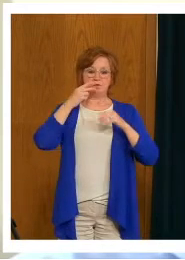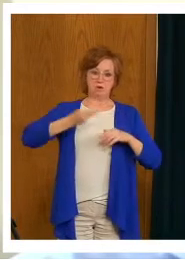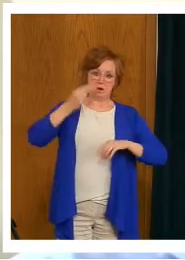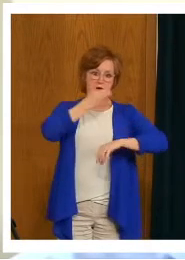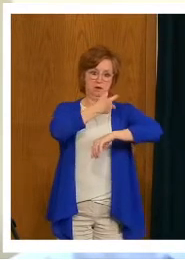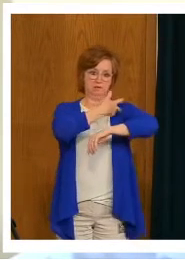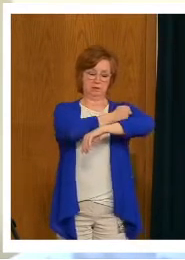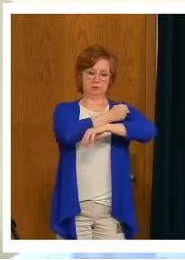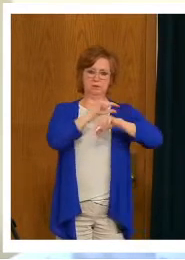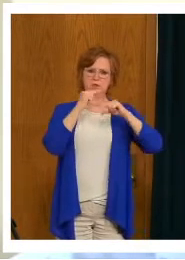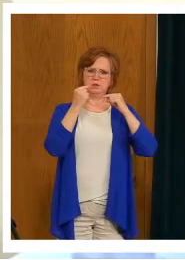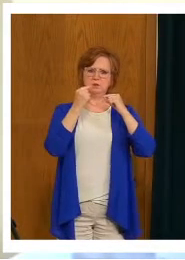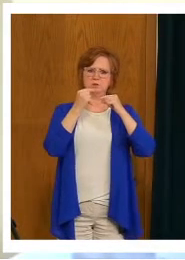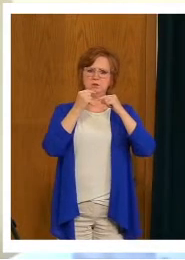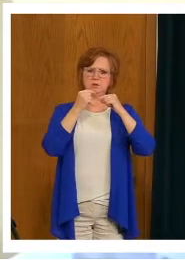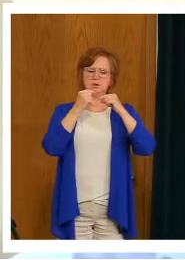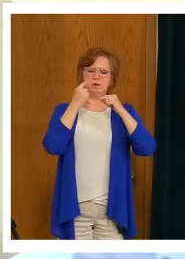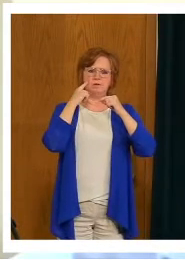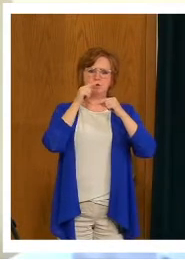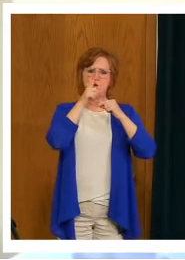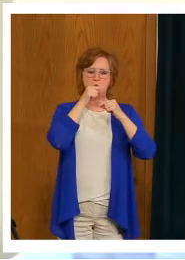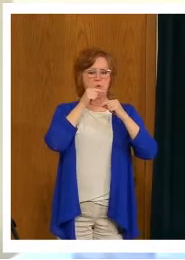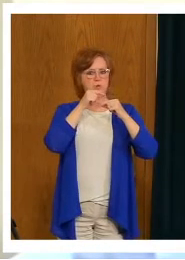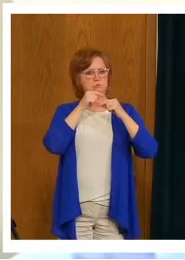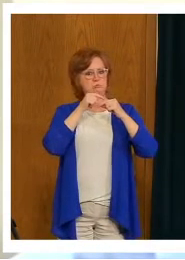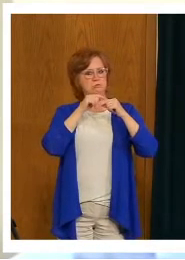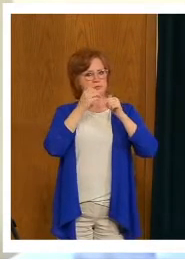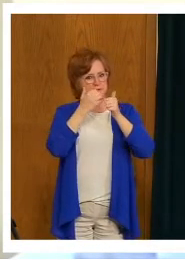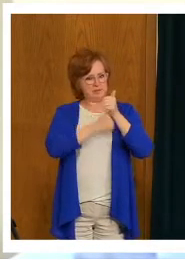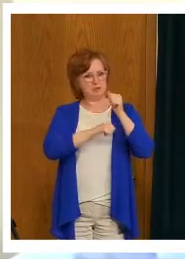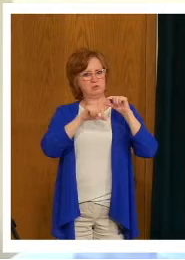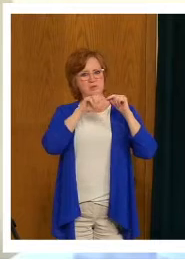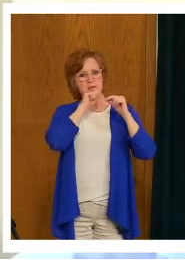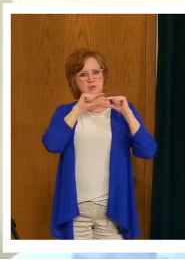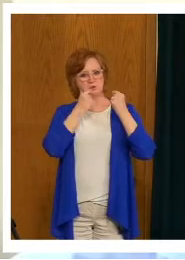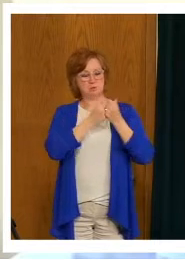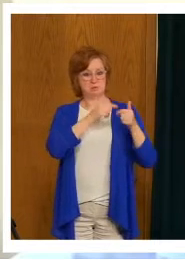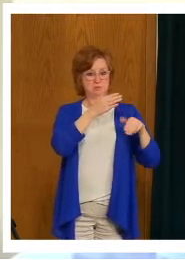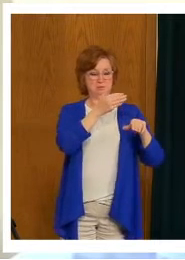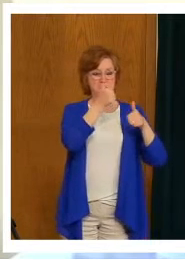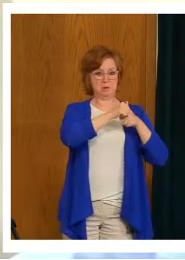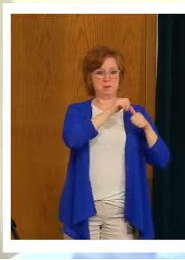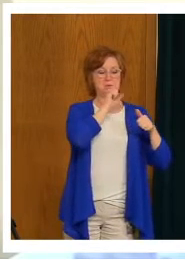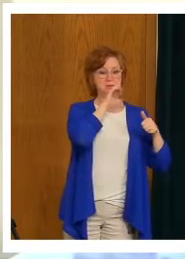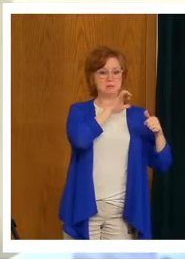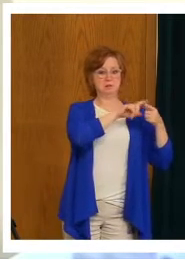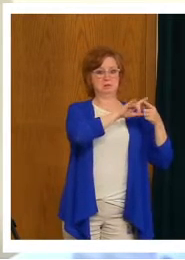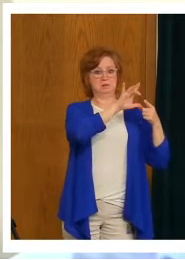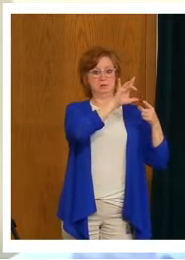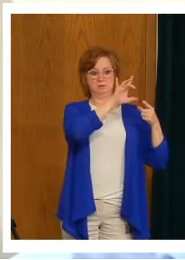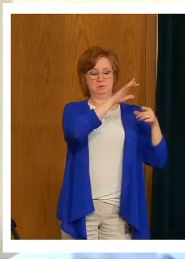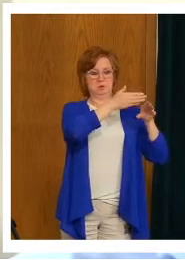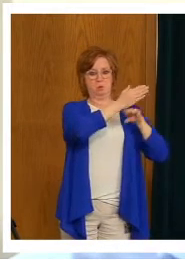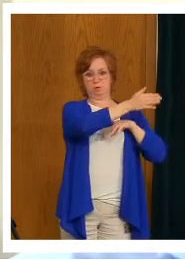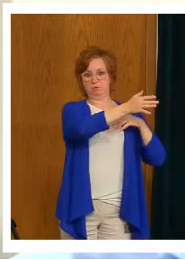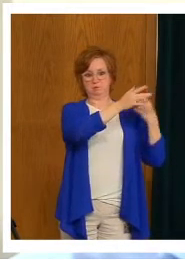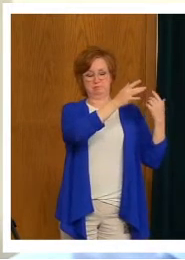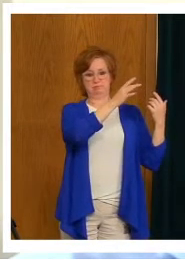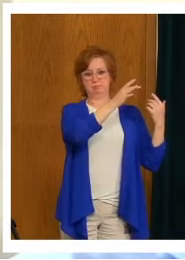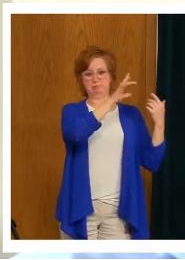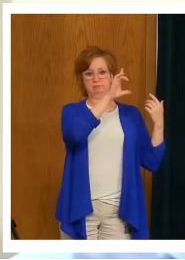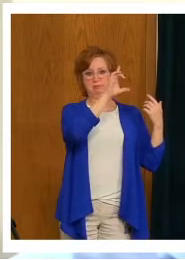elders, 80 plus, 88% uptake, 86% uptake, 70 to 79. And they